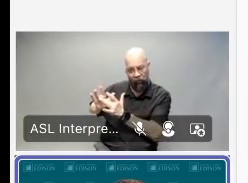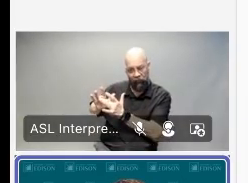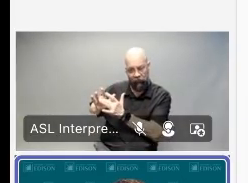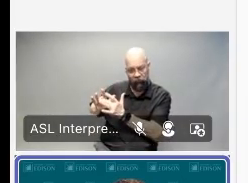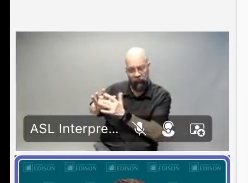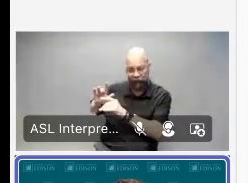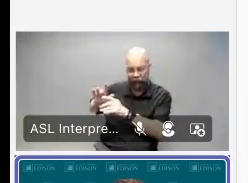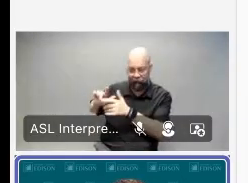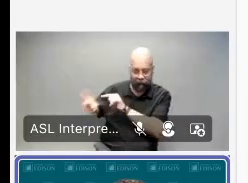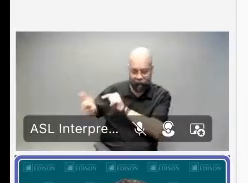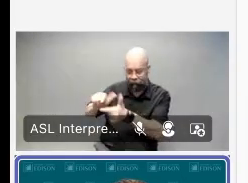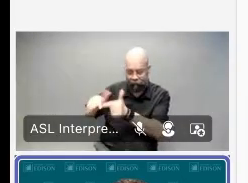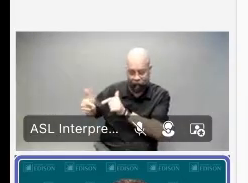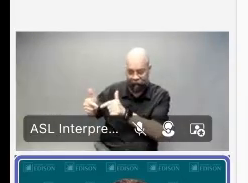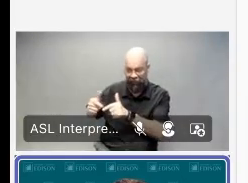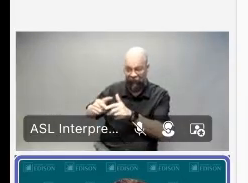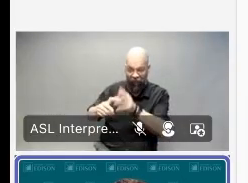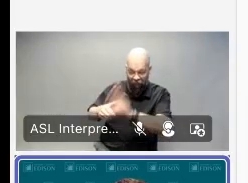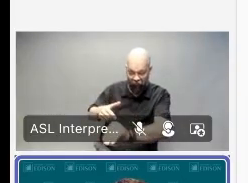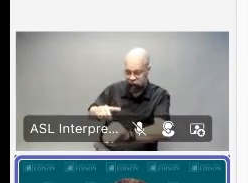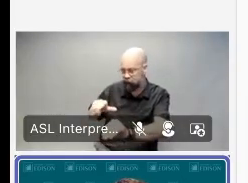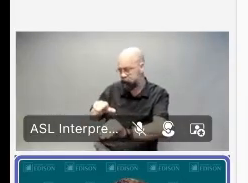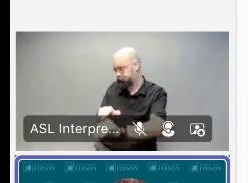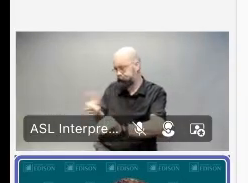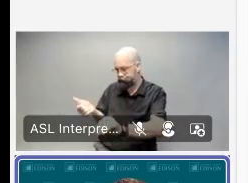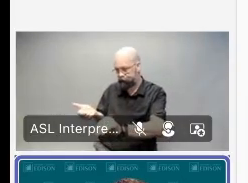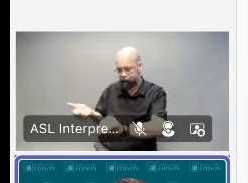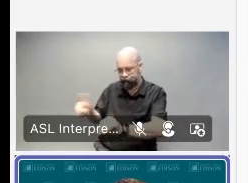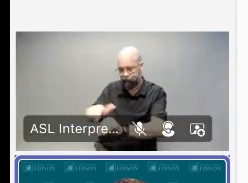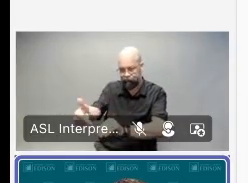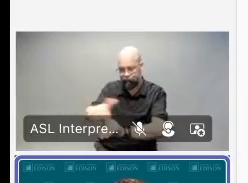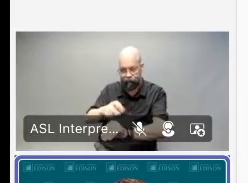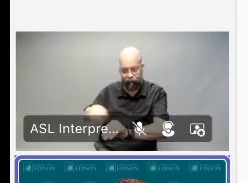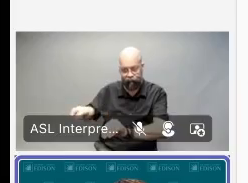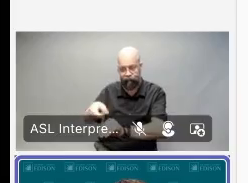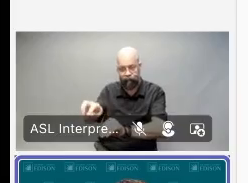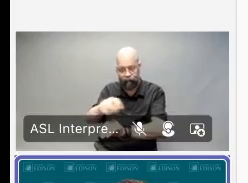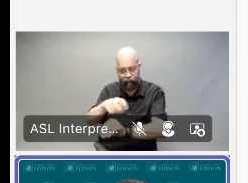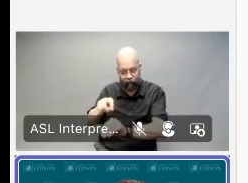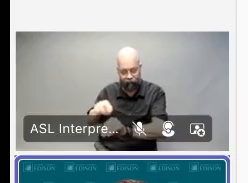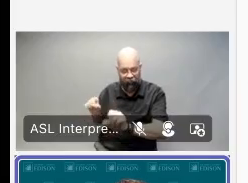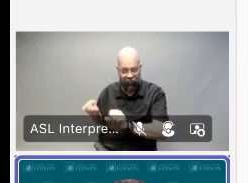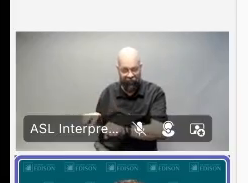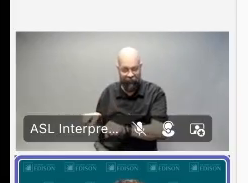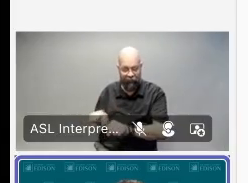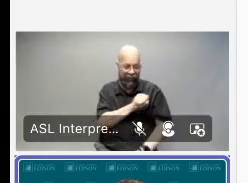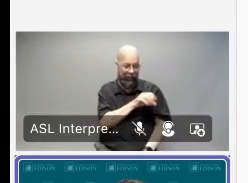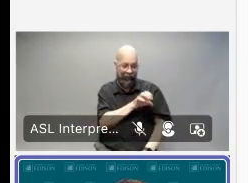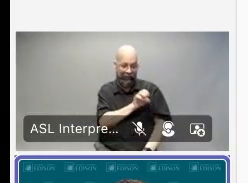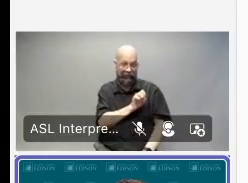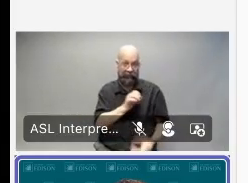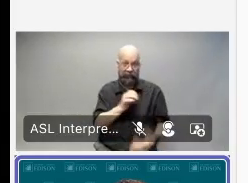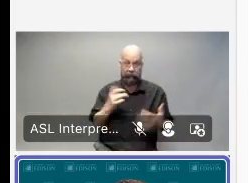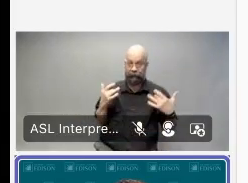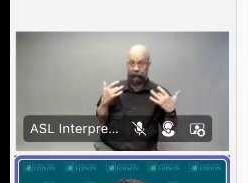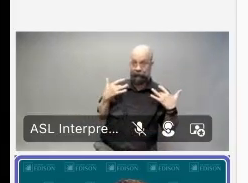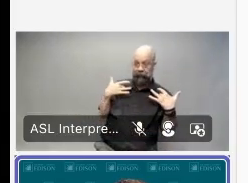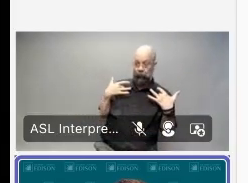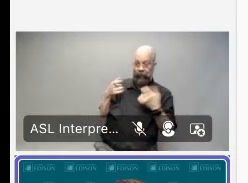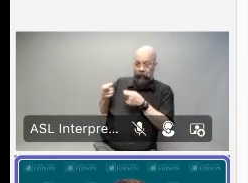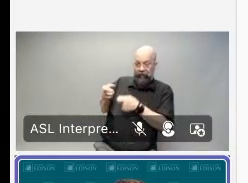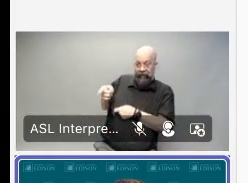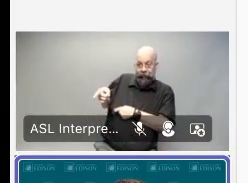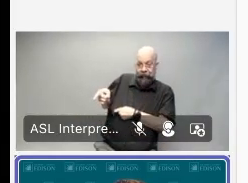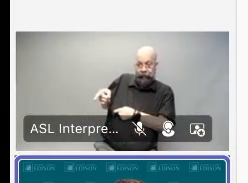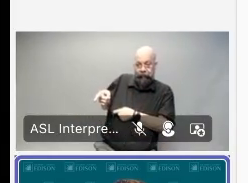power, and operational capabilities to minimize impacts of outages on customers. SCE doesn't regulate the telecom providers, but we